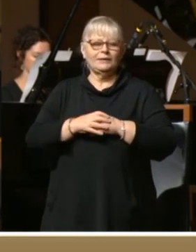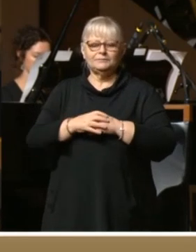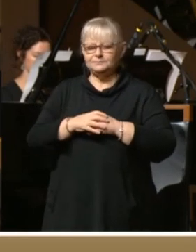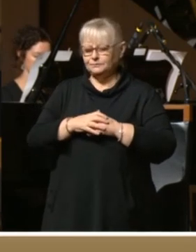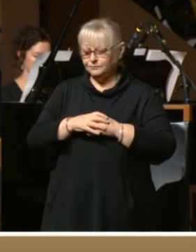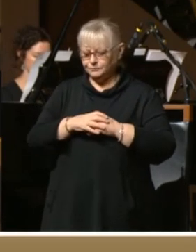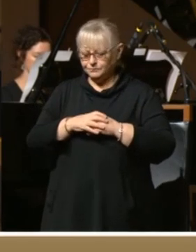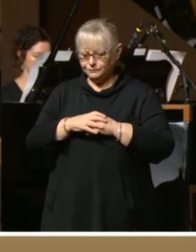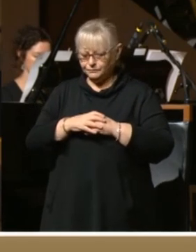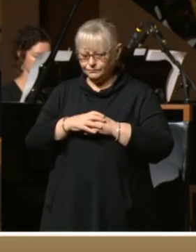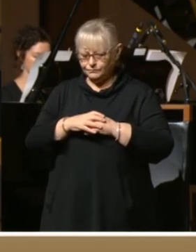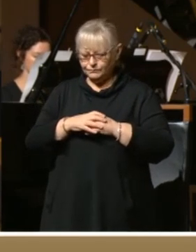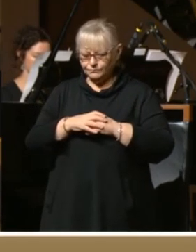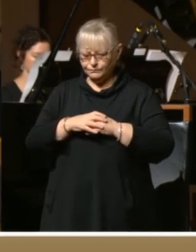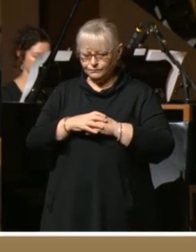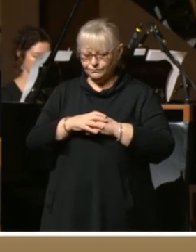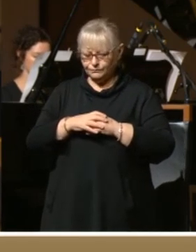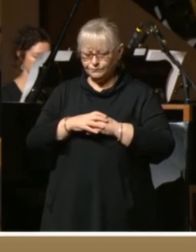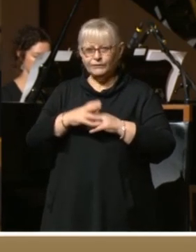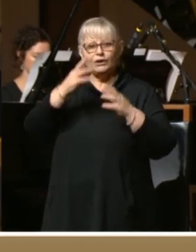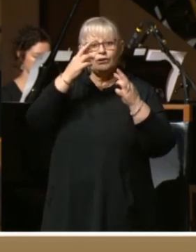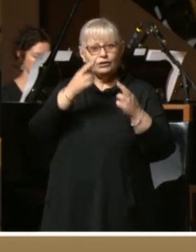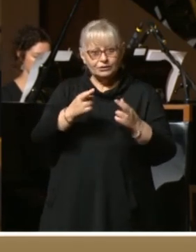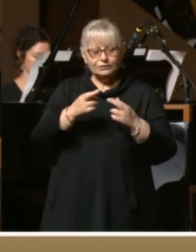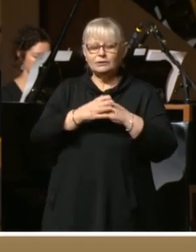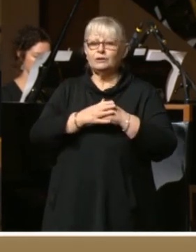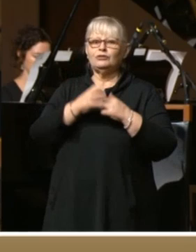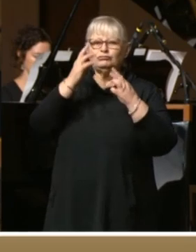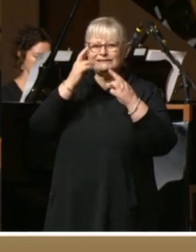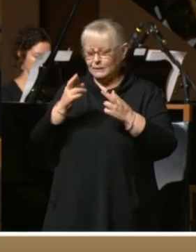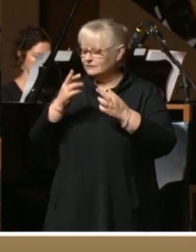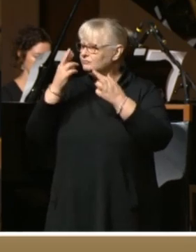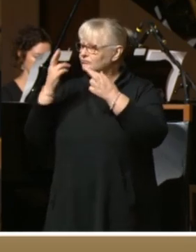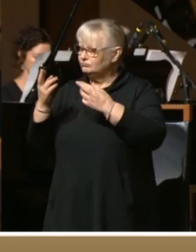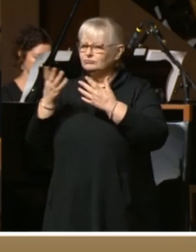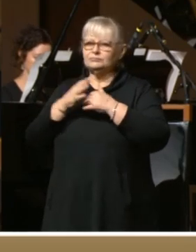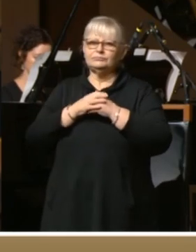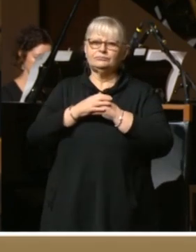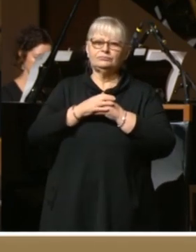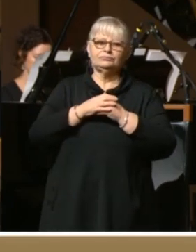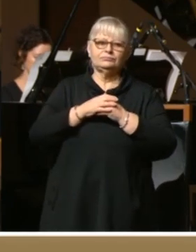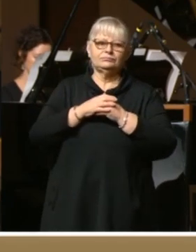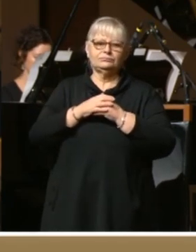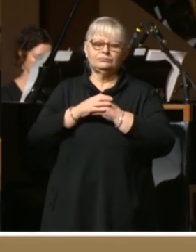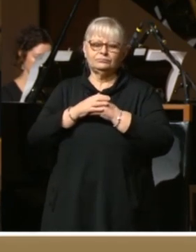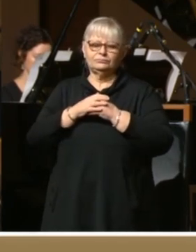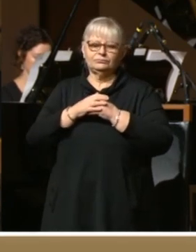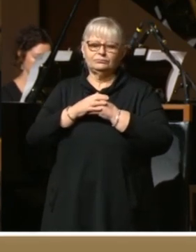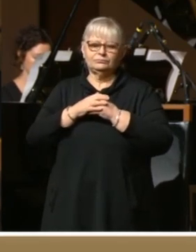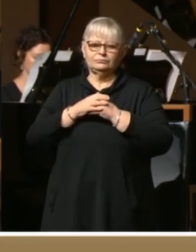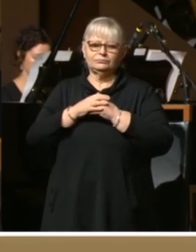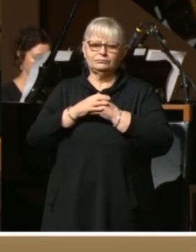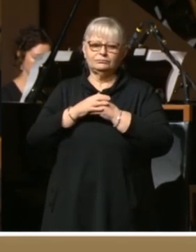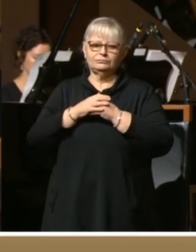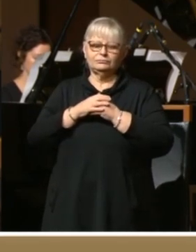Yinjamara, Yinjamal Gijul, Yinjamarabu, respect, respectful, respected. Yinjamara Bala, Bala, Wing, Girimbanana,